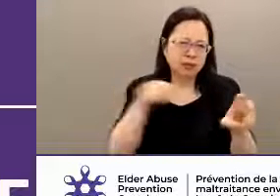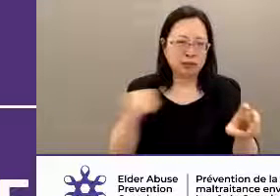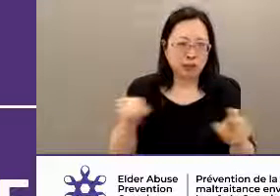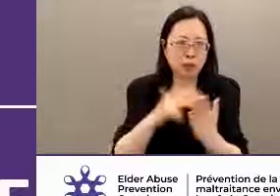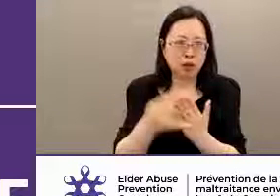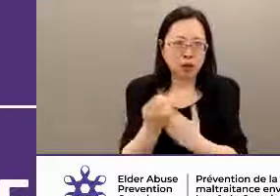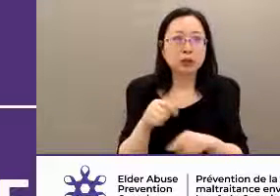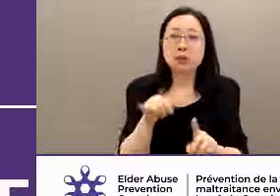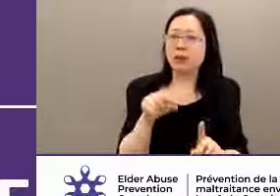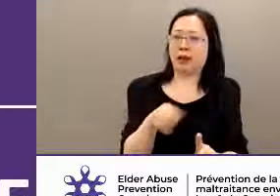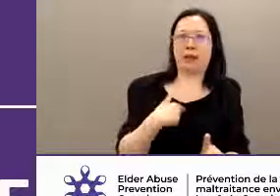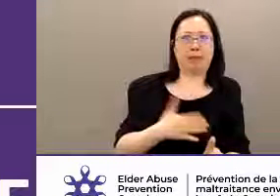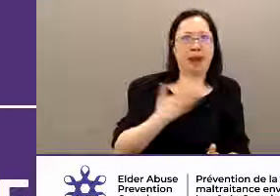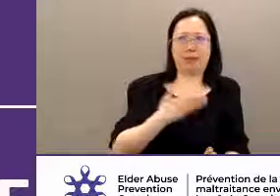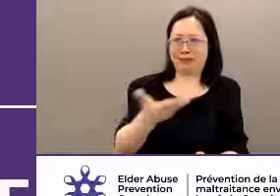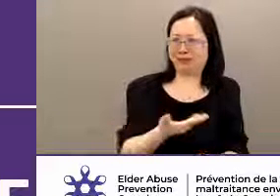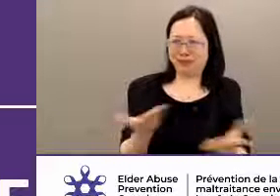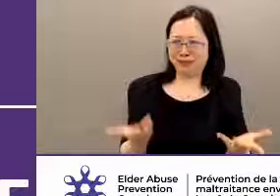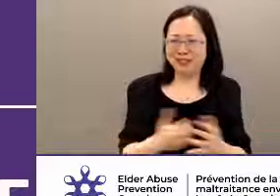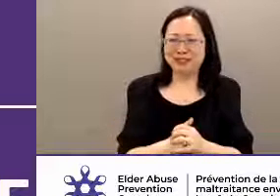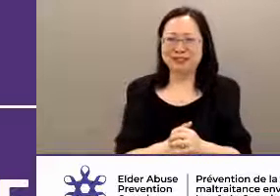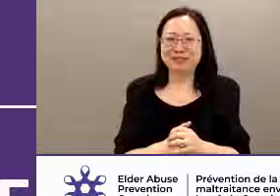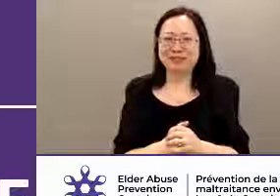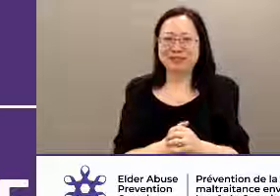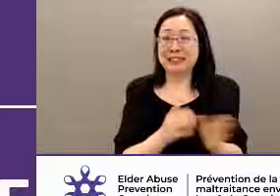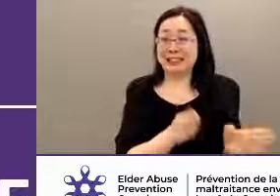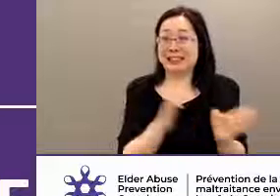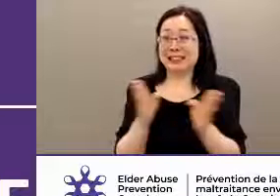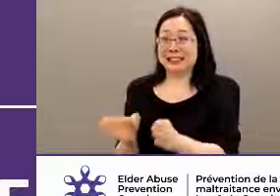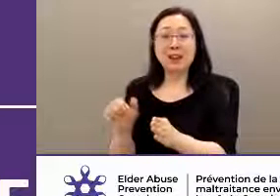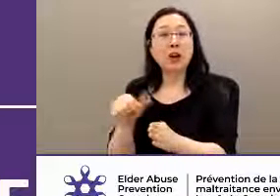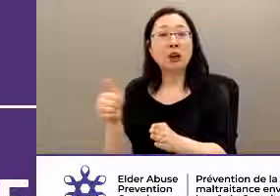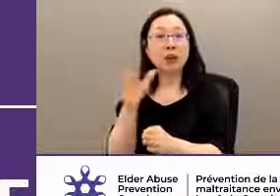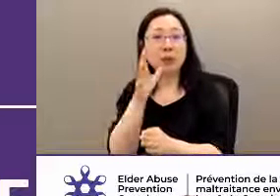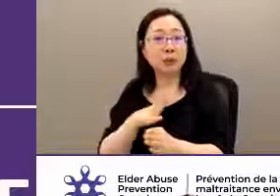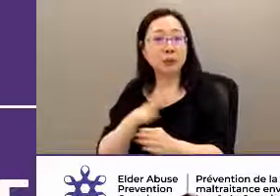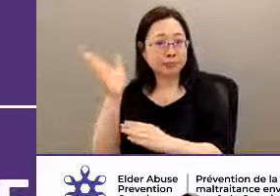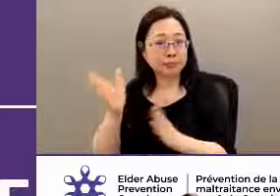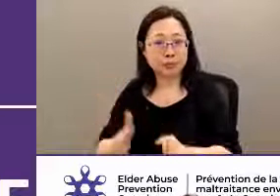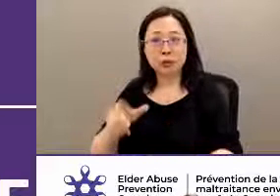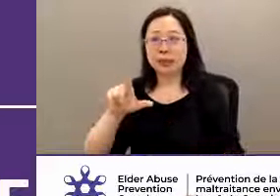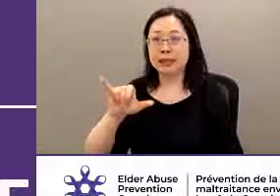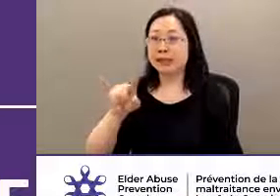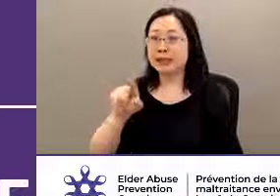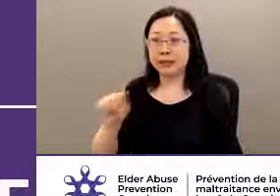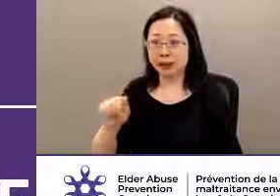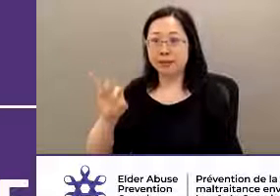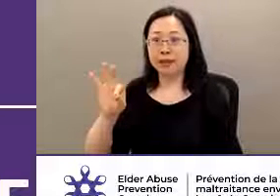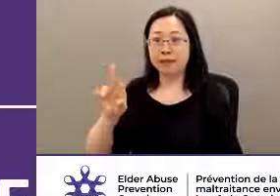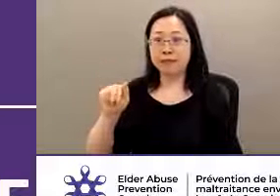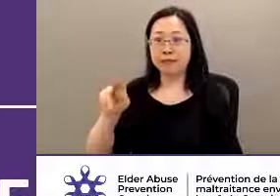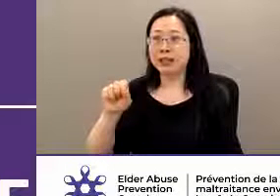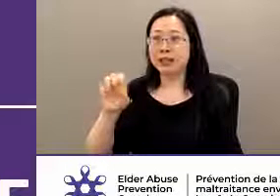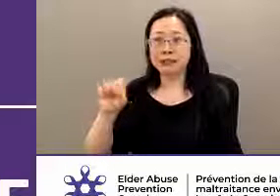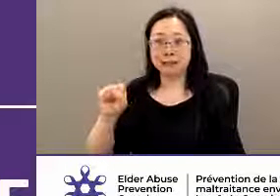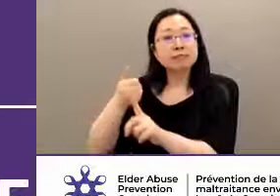we're very pleased to have you with us today. And with her, we are joined by Lisa Francis, who's a